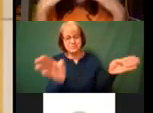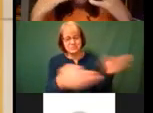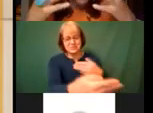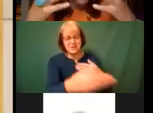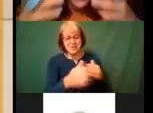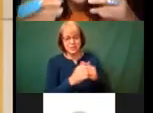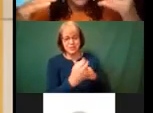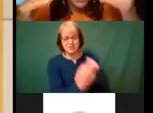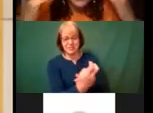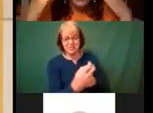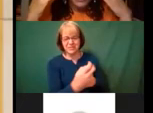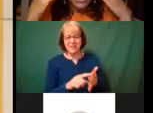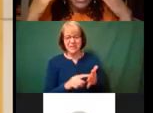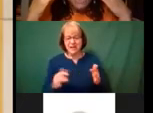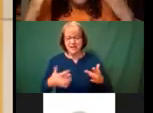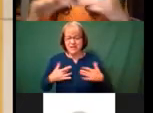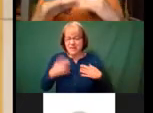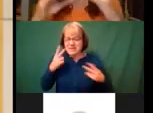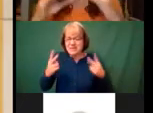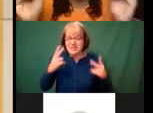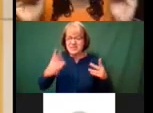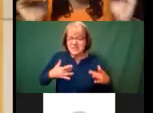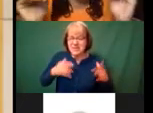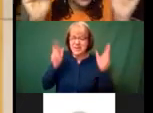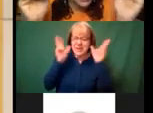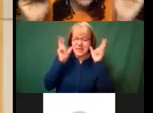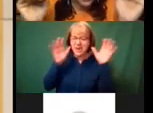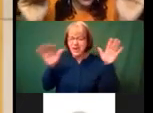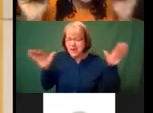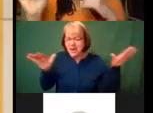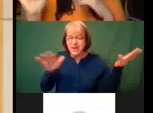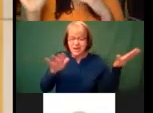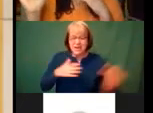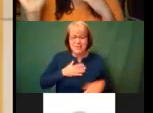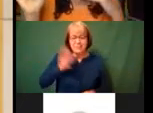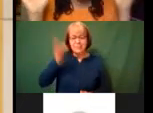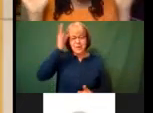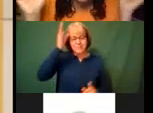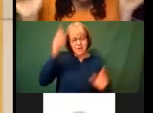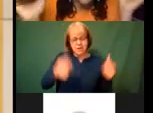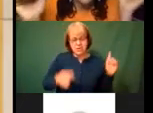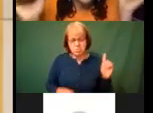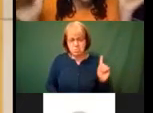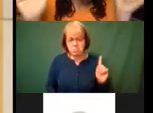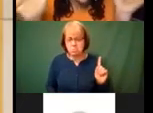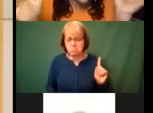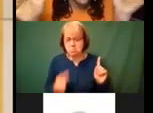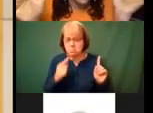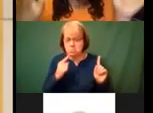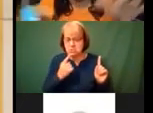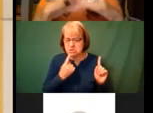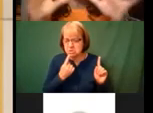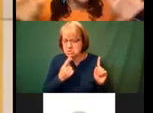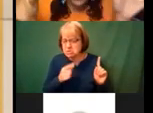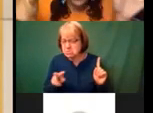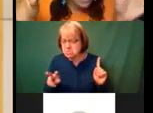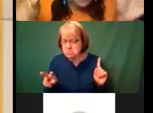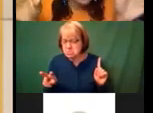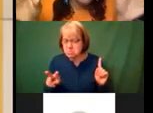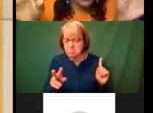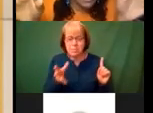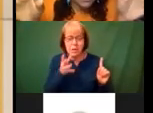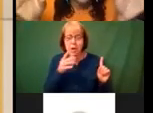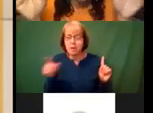were having a full sensory experience. Well, my father, who was hardcore, like really serious, stoic, don't show no